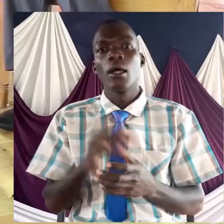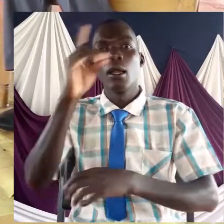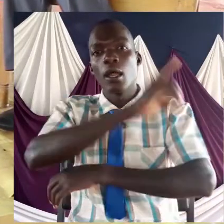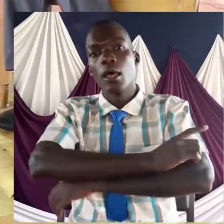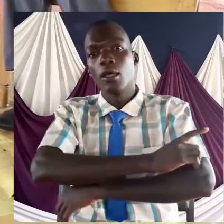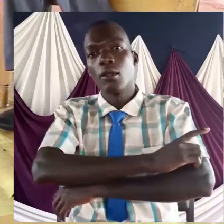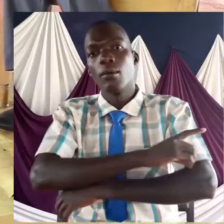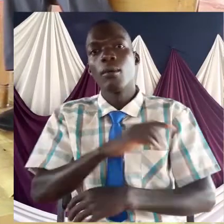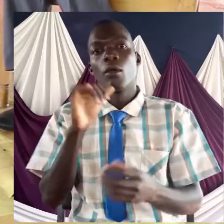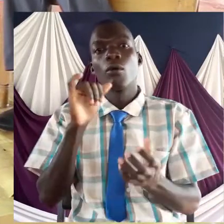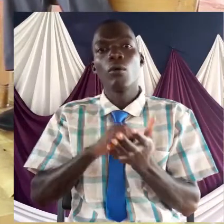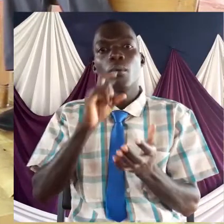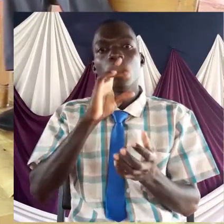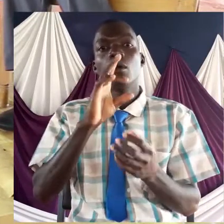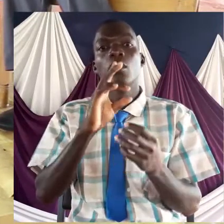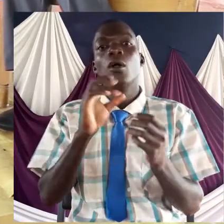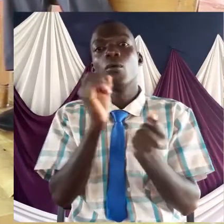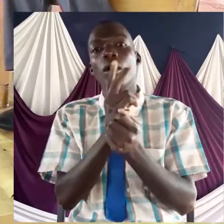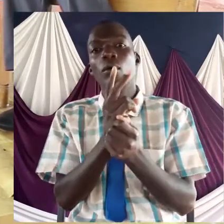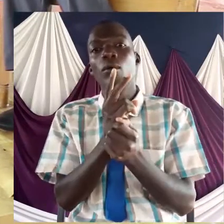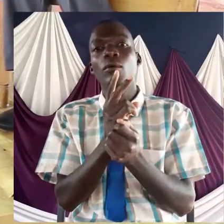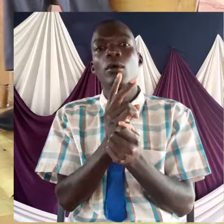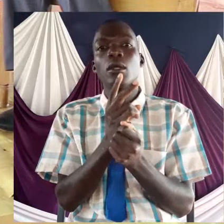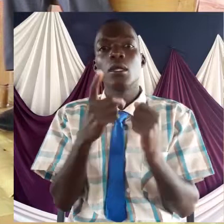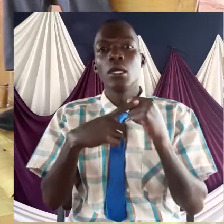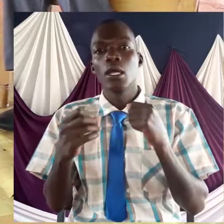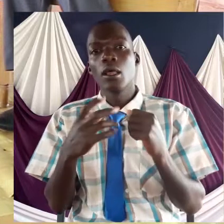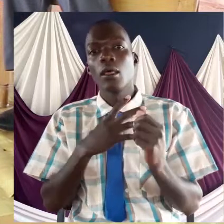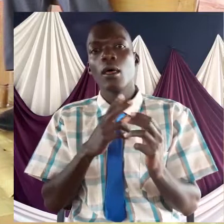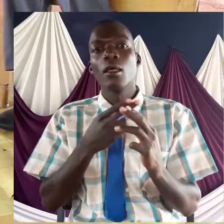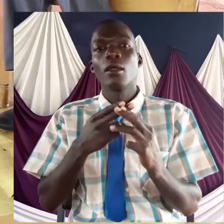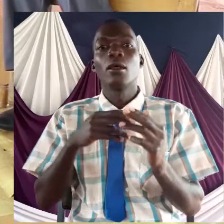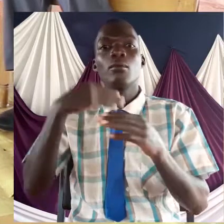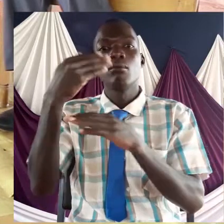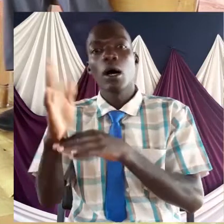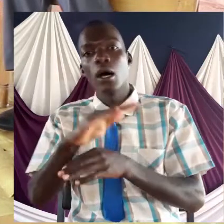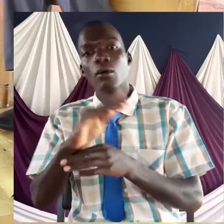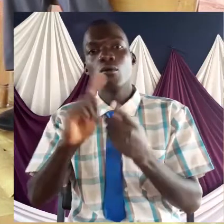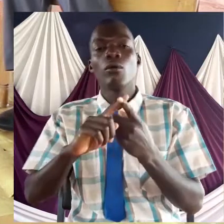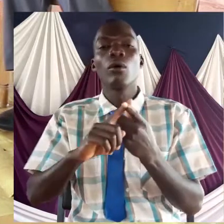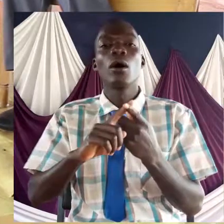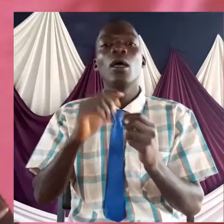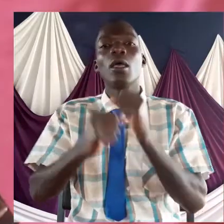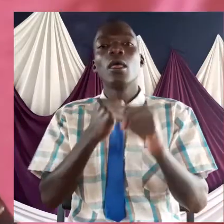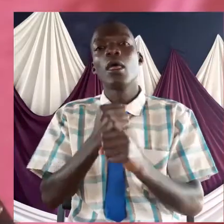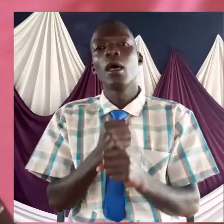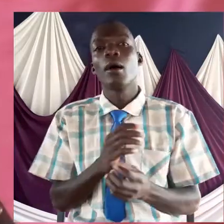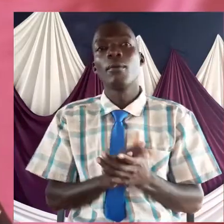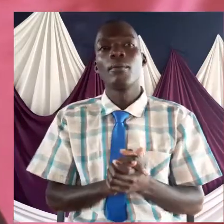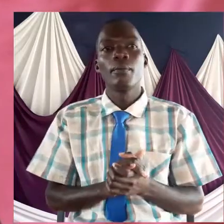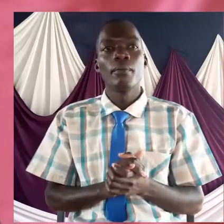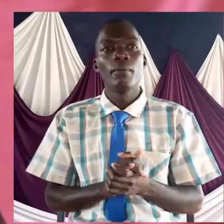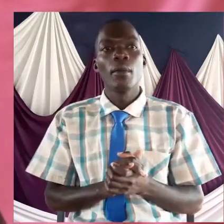days, that will be 1260, or in 1260, we turn them into years, yes, because they are symbolically represented there.